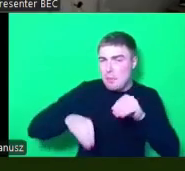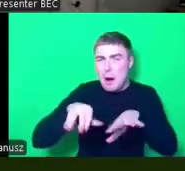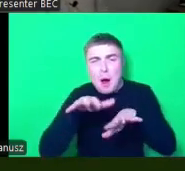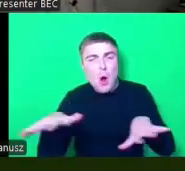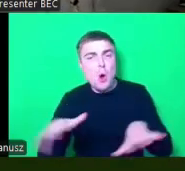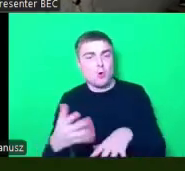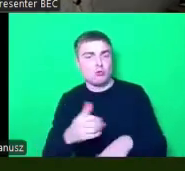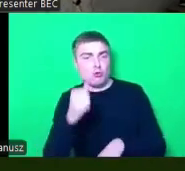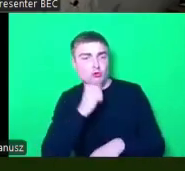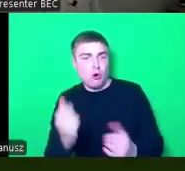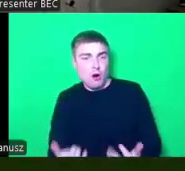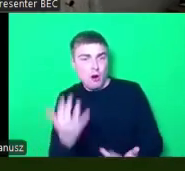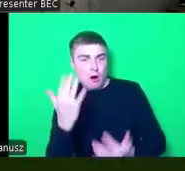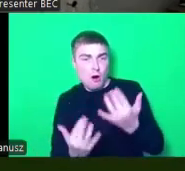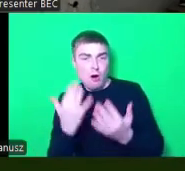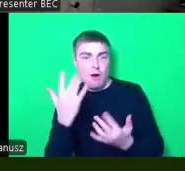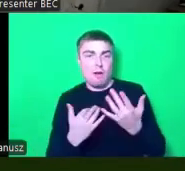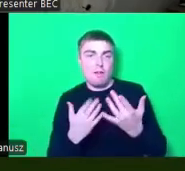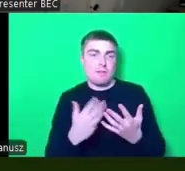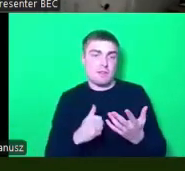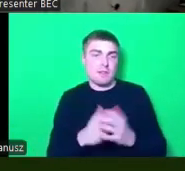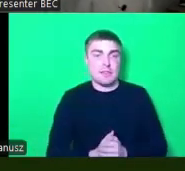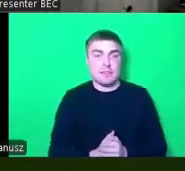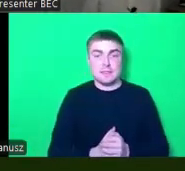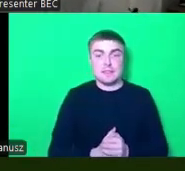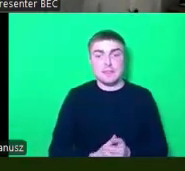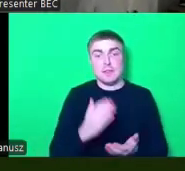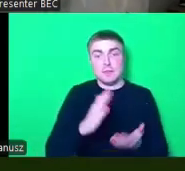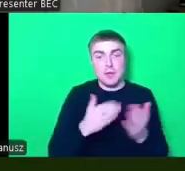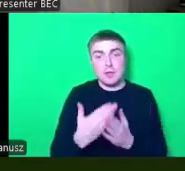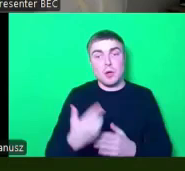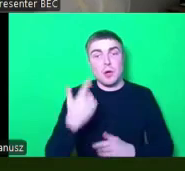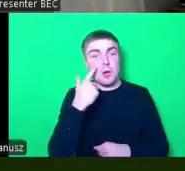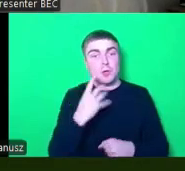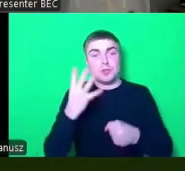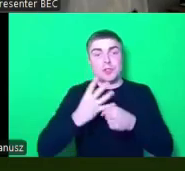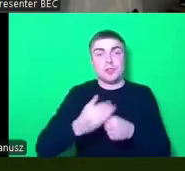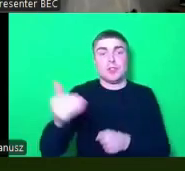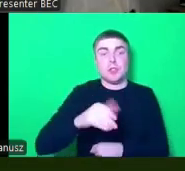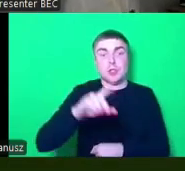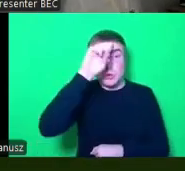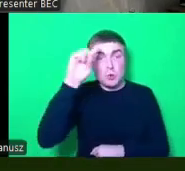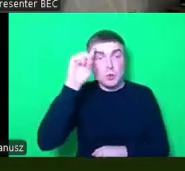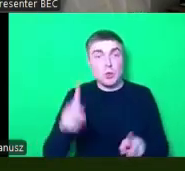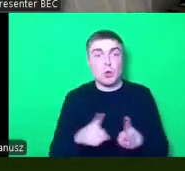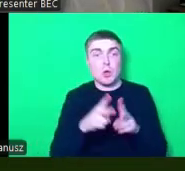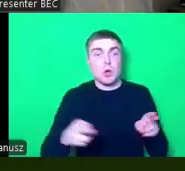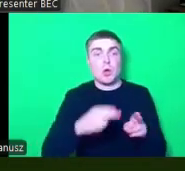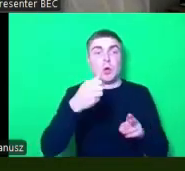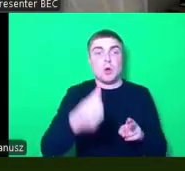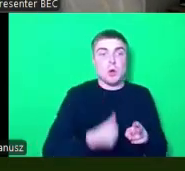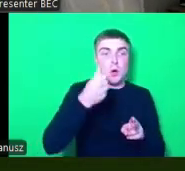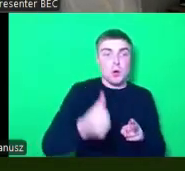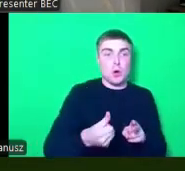40,000 or more human lives per year in Europe. And yeah, the World Health